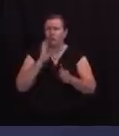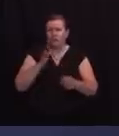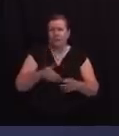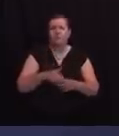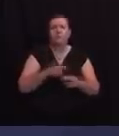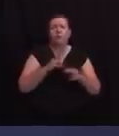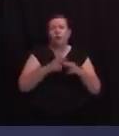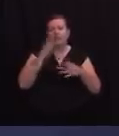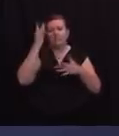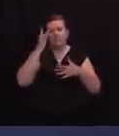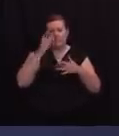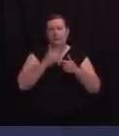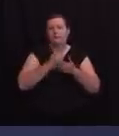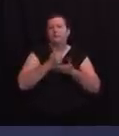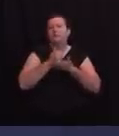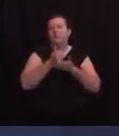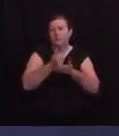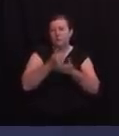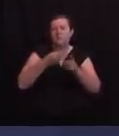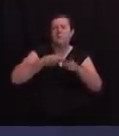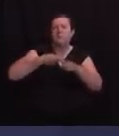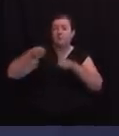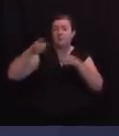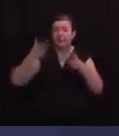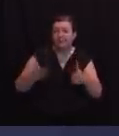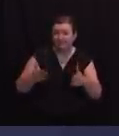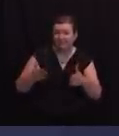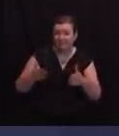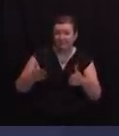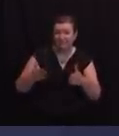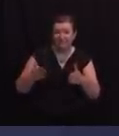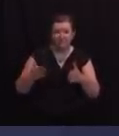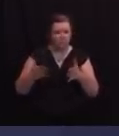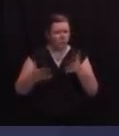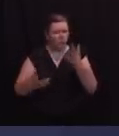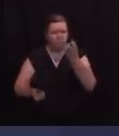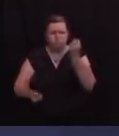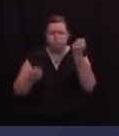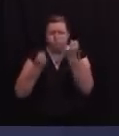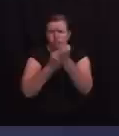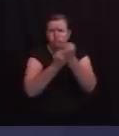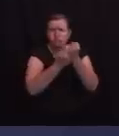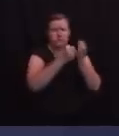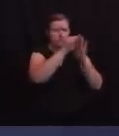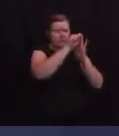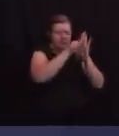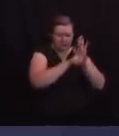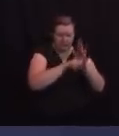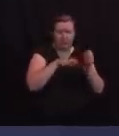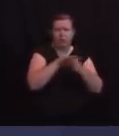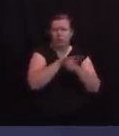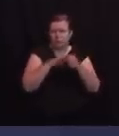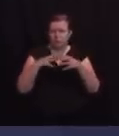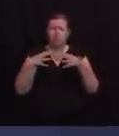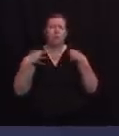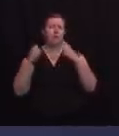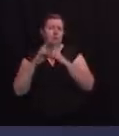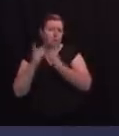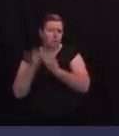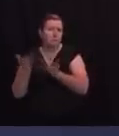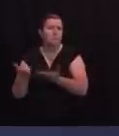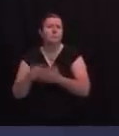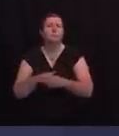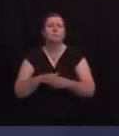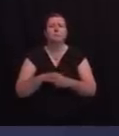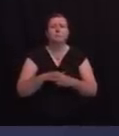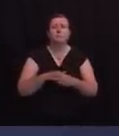the backbone of the public health in the state and the local health agencies in New Jersey and across the United States. They wear many hats